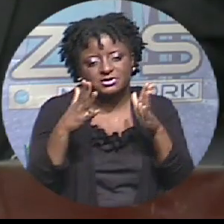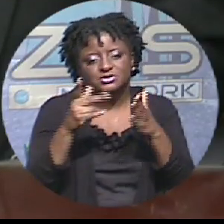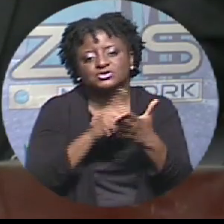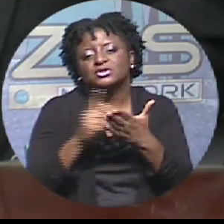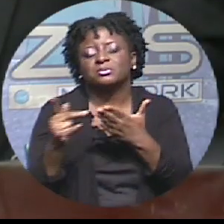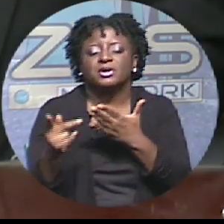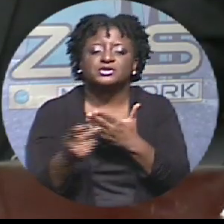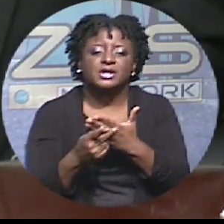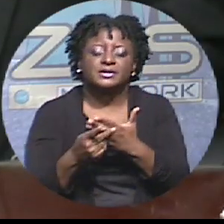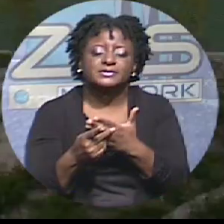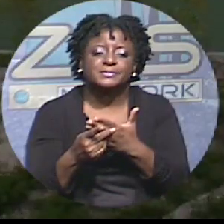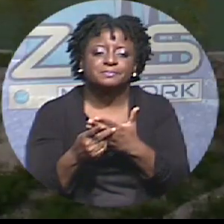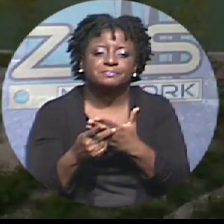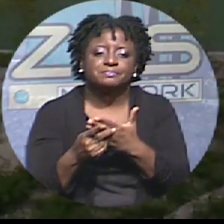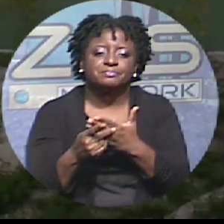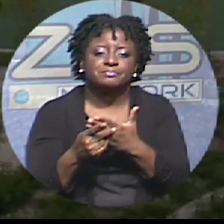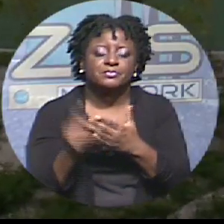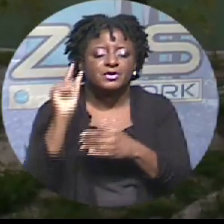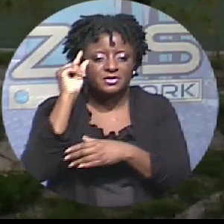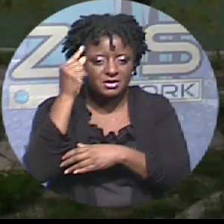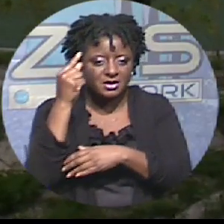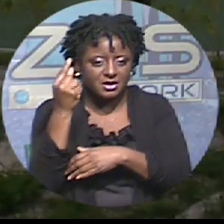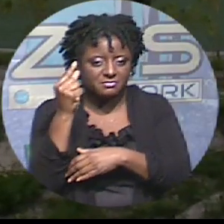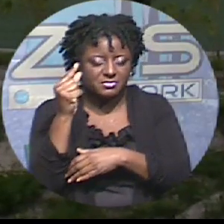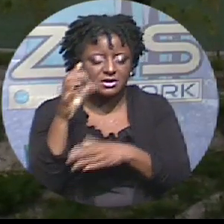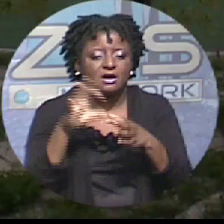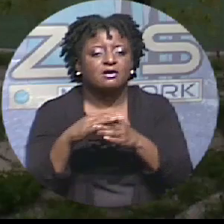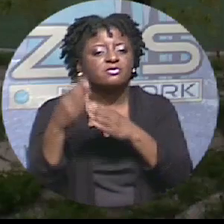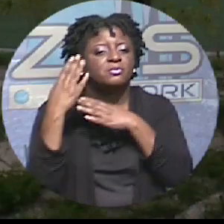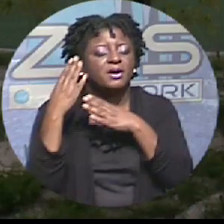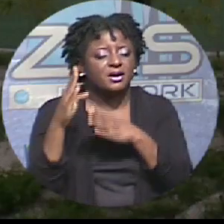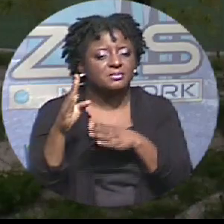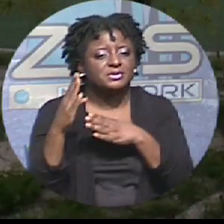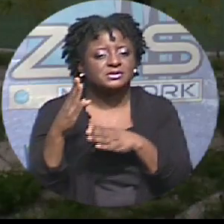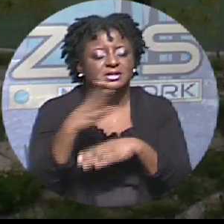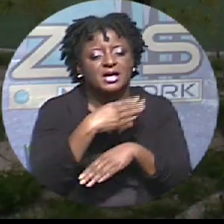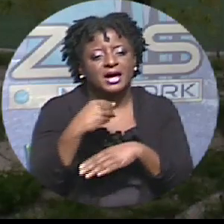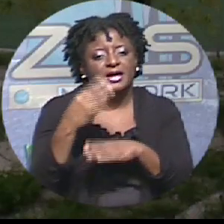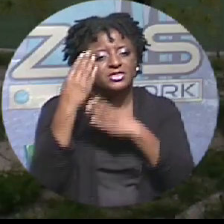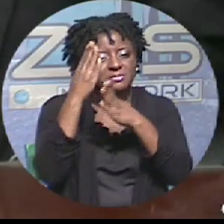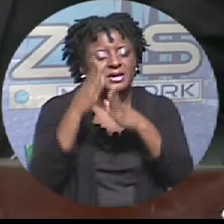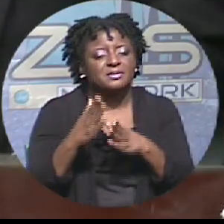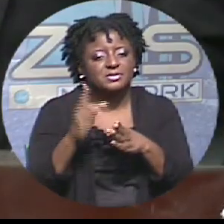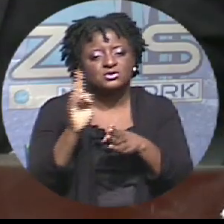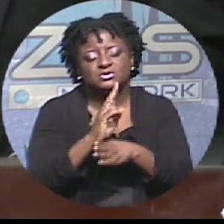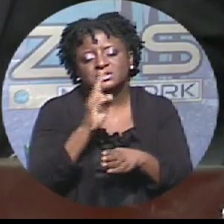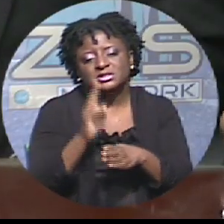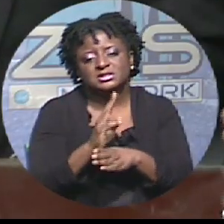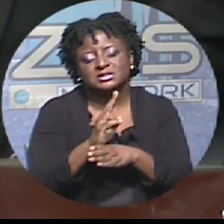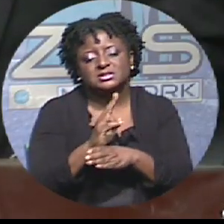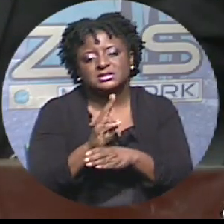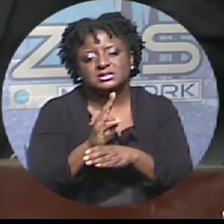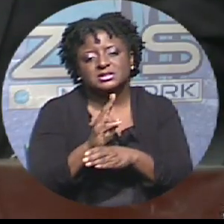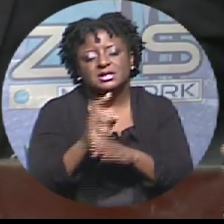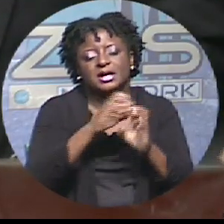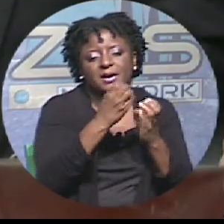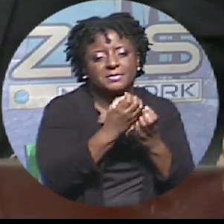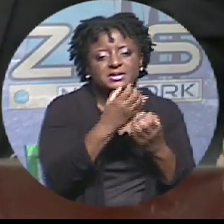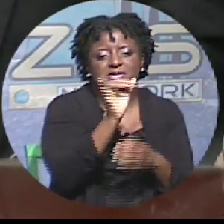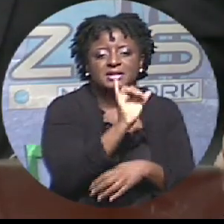project. The government of the Bahamas and the Bahamian utility companies, such as